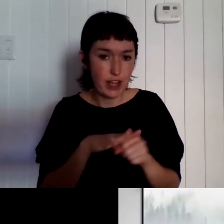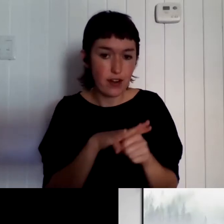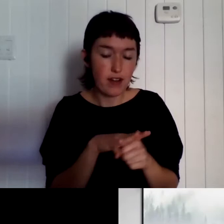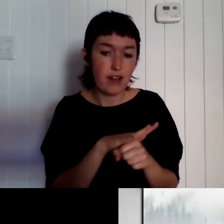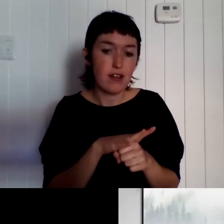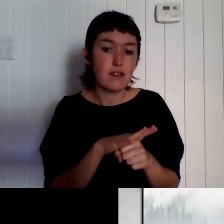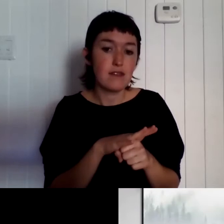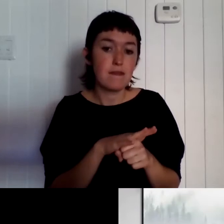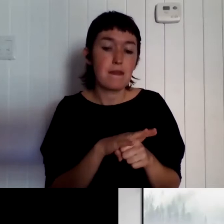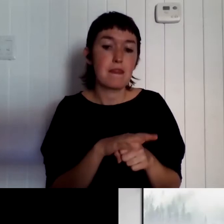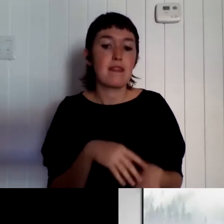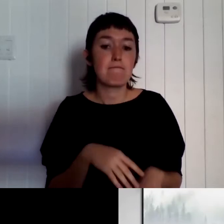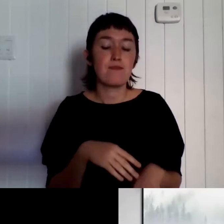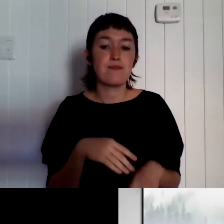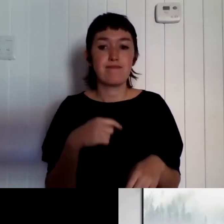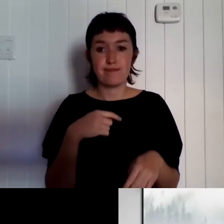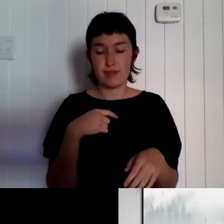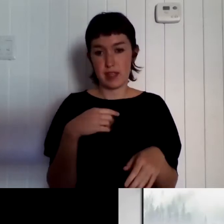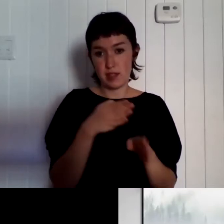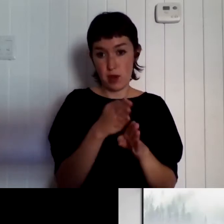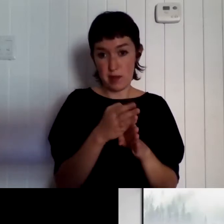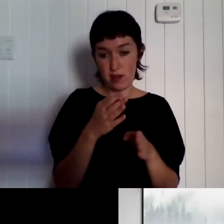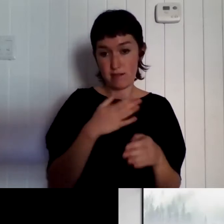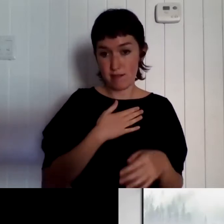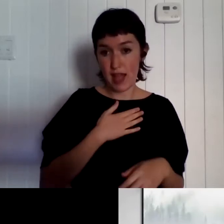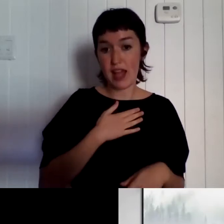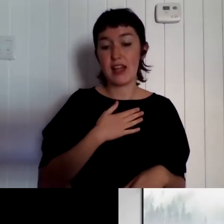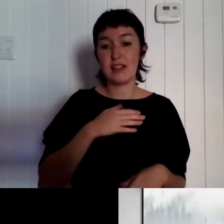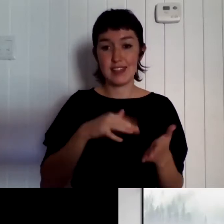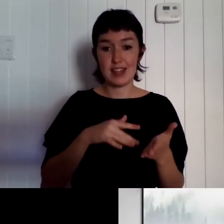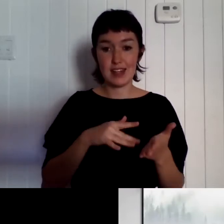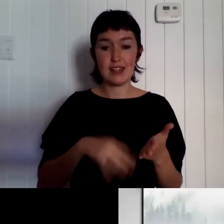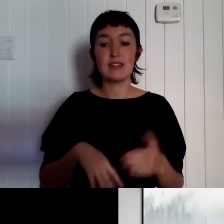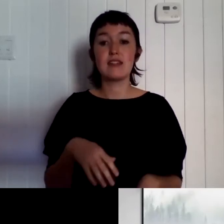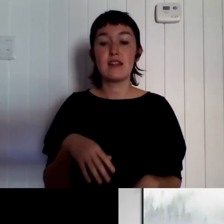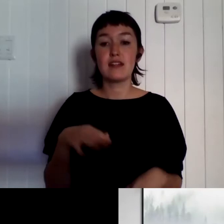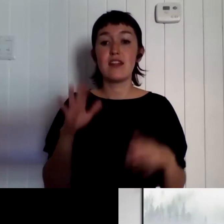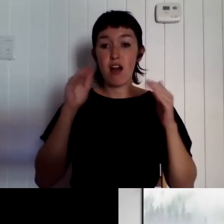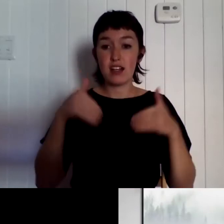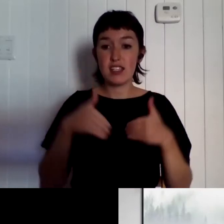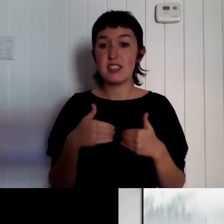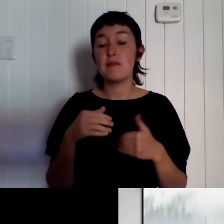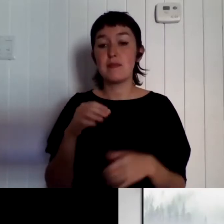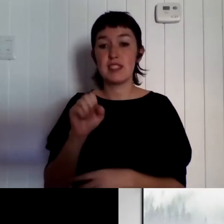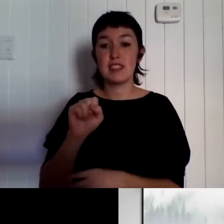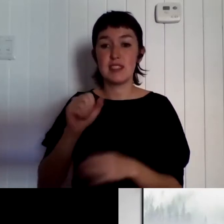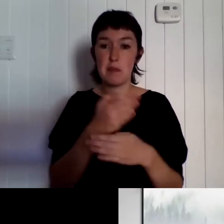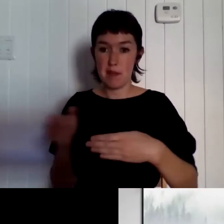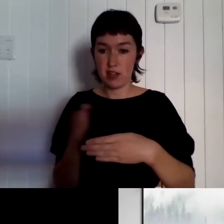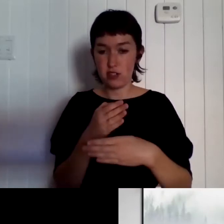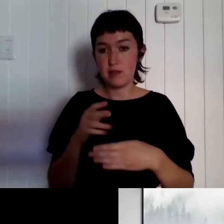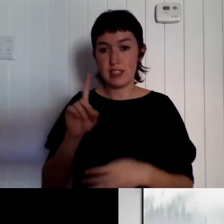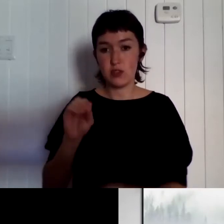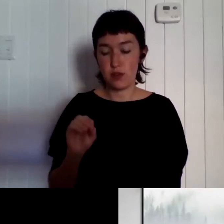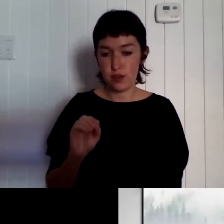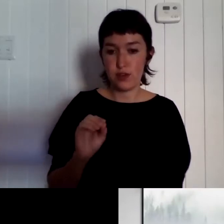that's primary to my doctoral studies and my dissertation is autism spectrum disorder. And we're really interested in using these